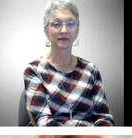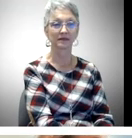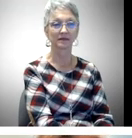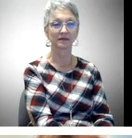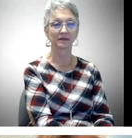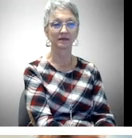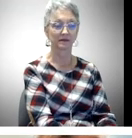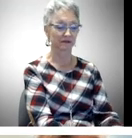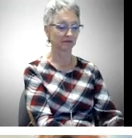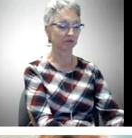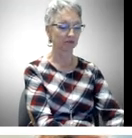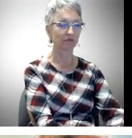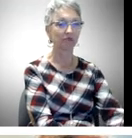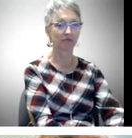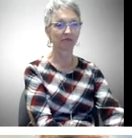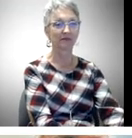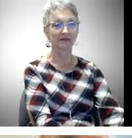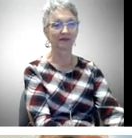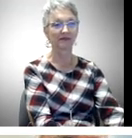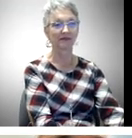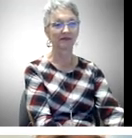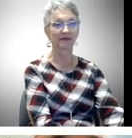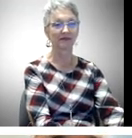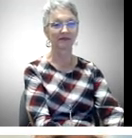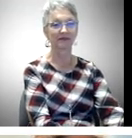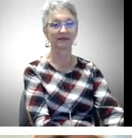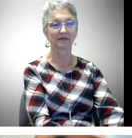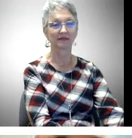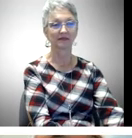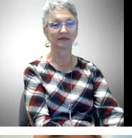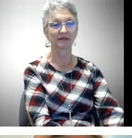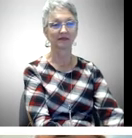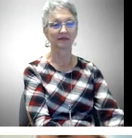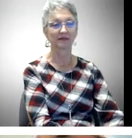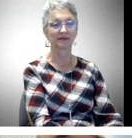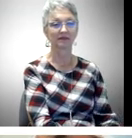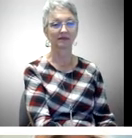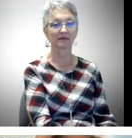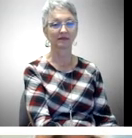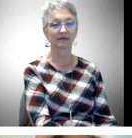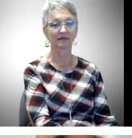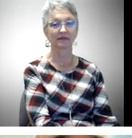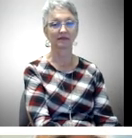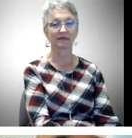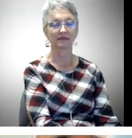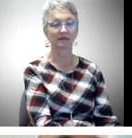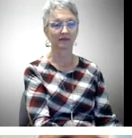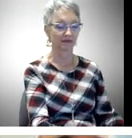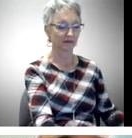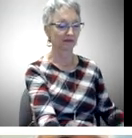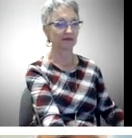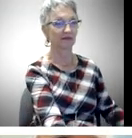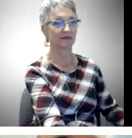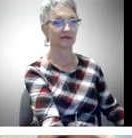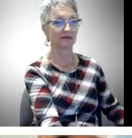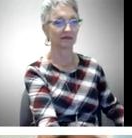Texas law as the model for their state statutes. But Jenny goes around the country, and she goes and